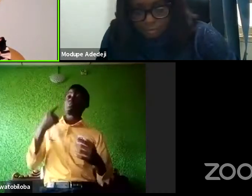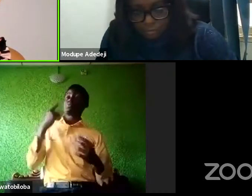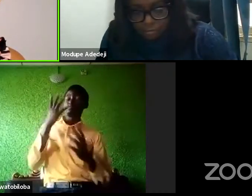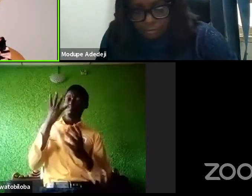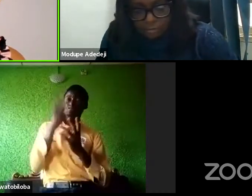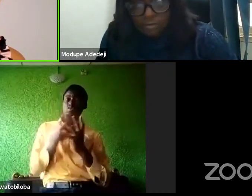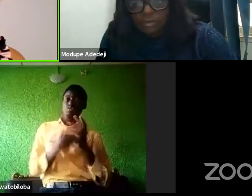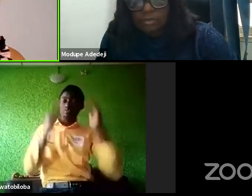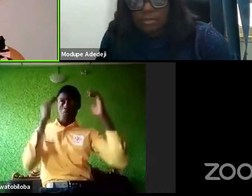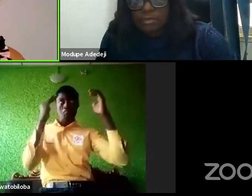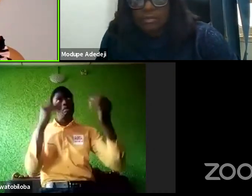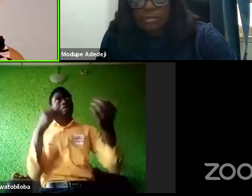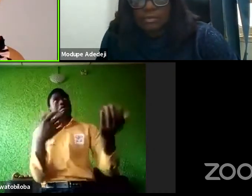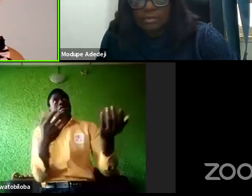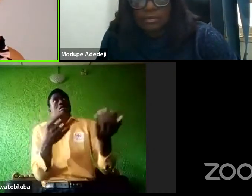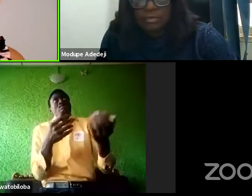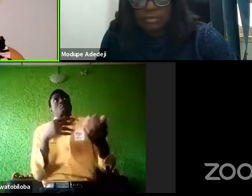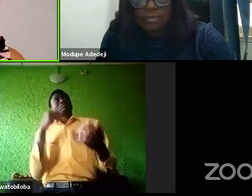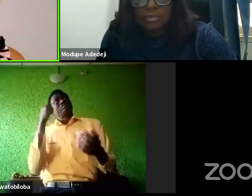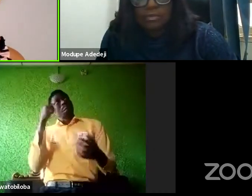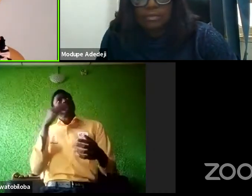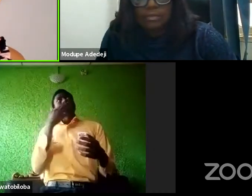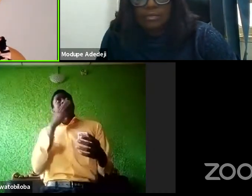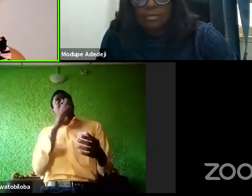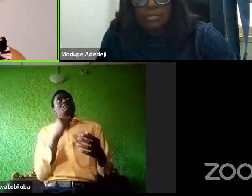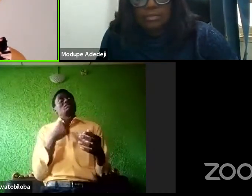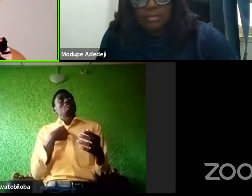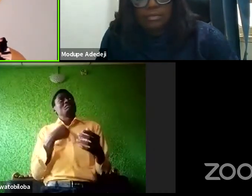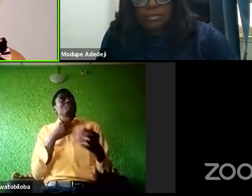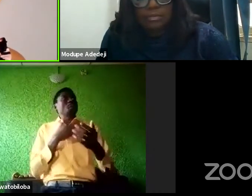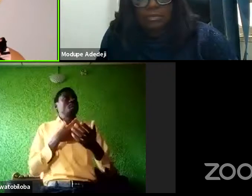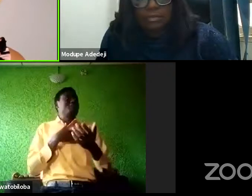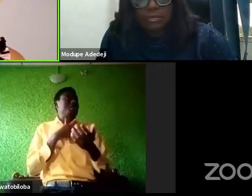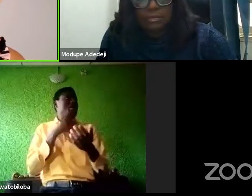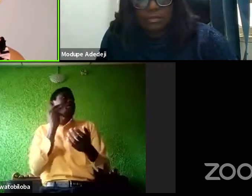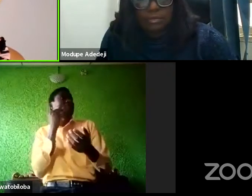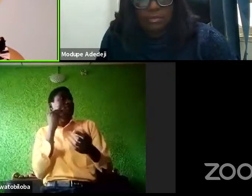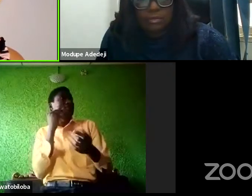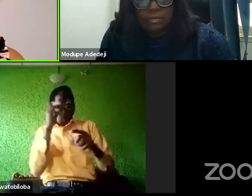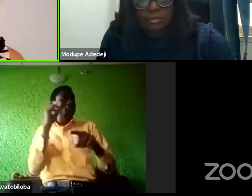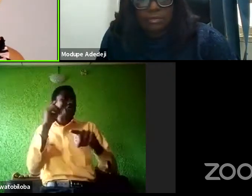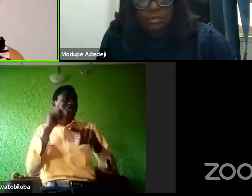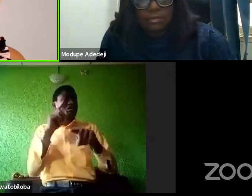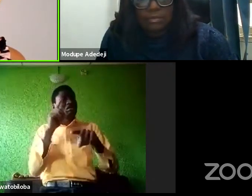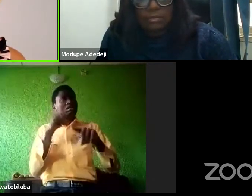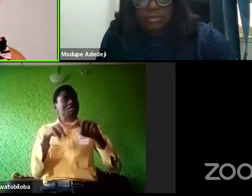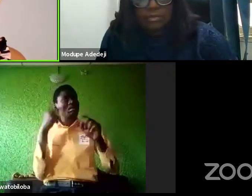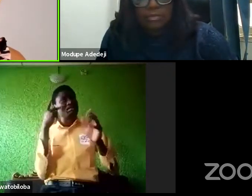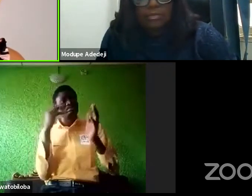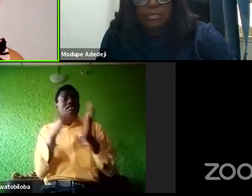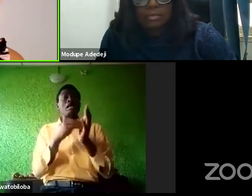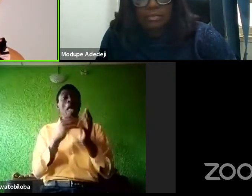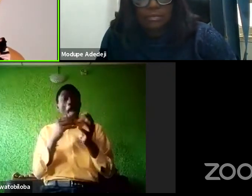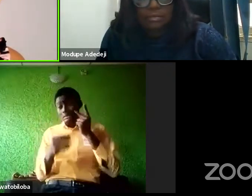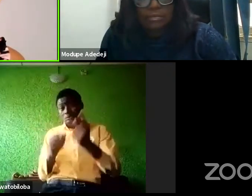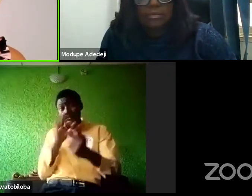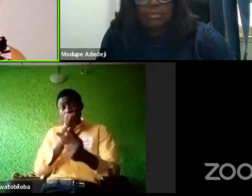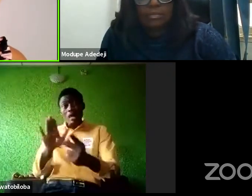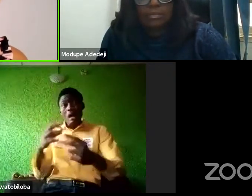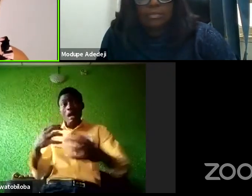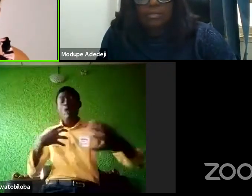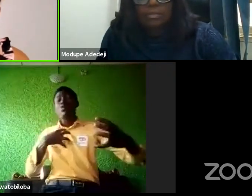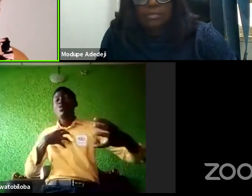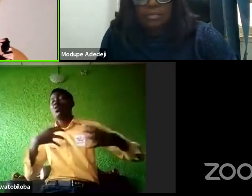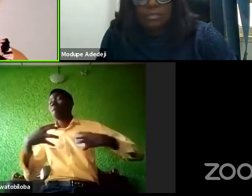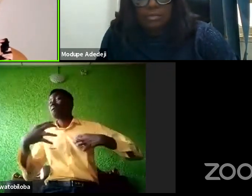seen people. I've seen children complain about their moms that she has become so erratic and